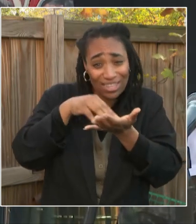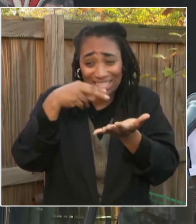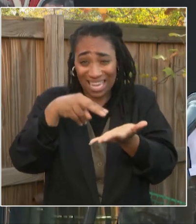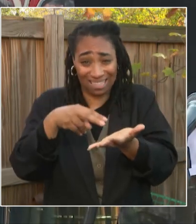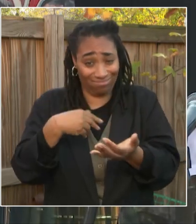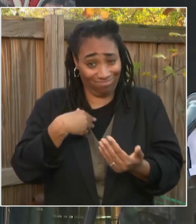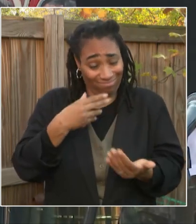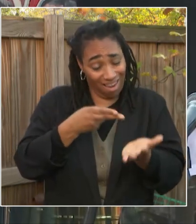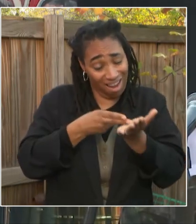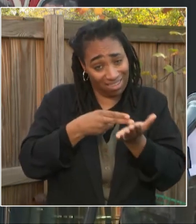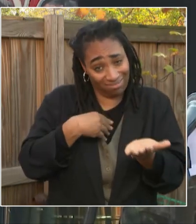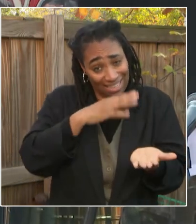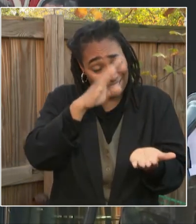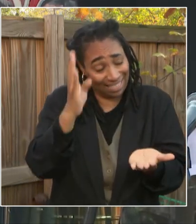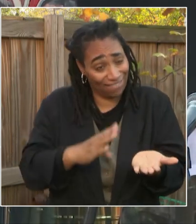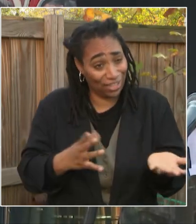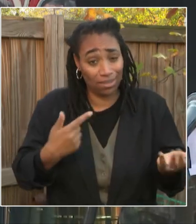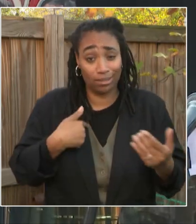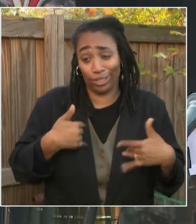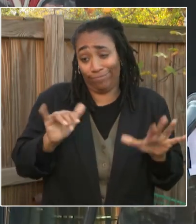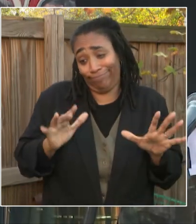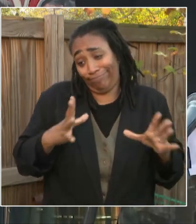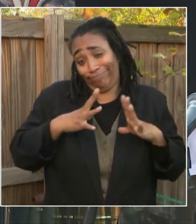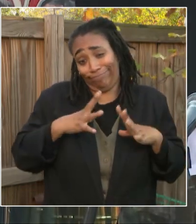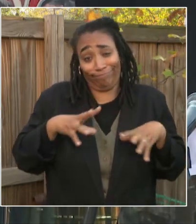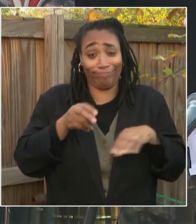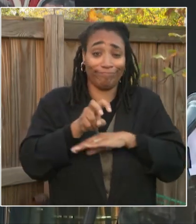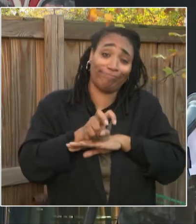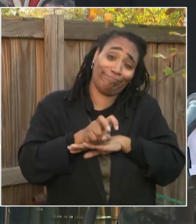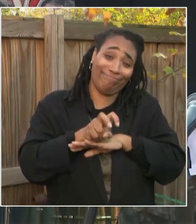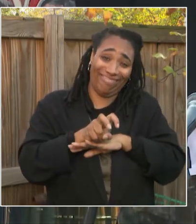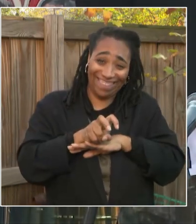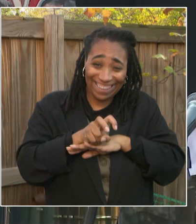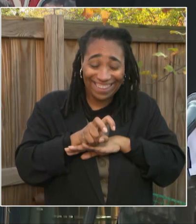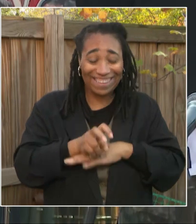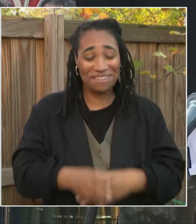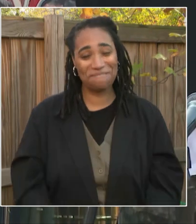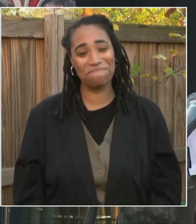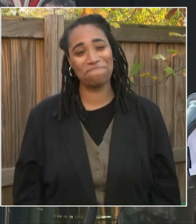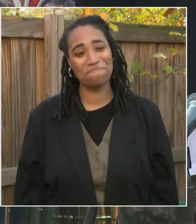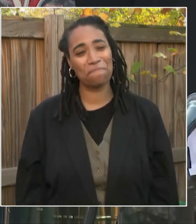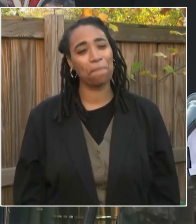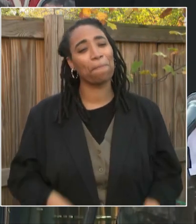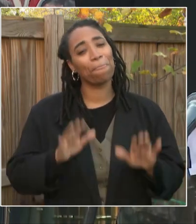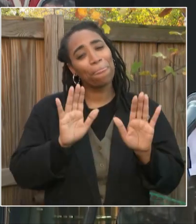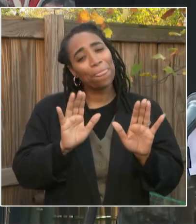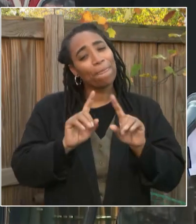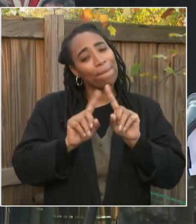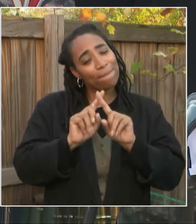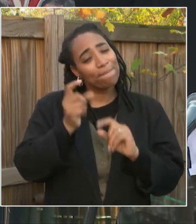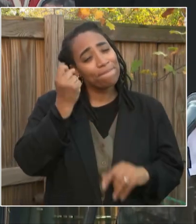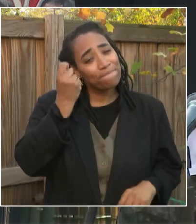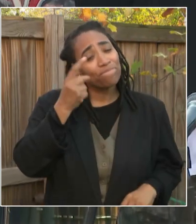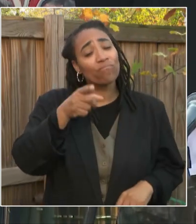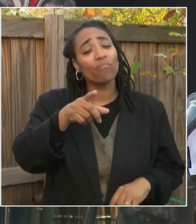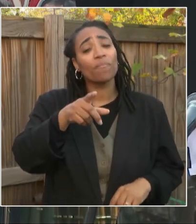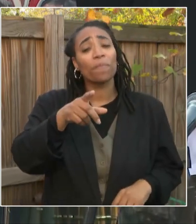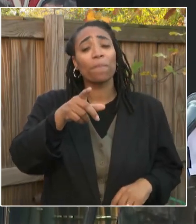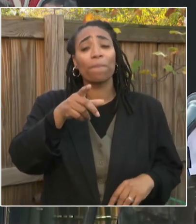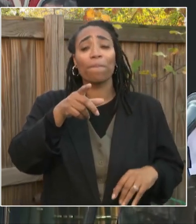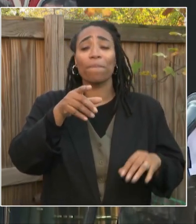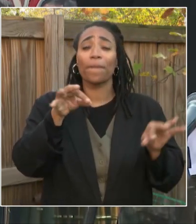I also want to make sure that all of you understand the momentous occasion about